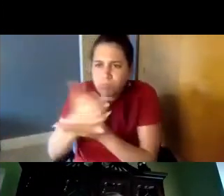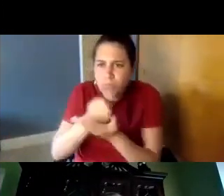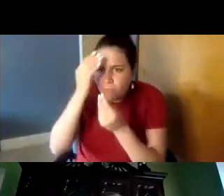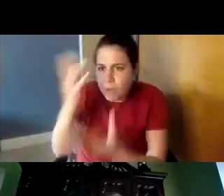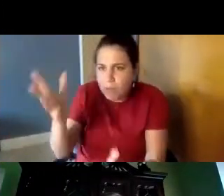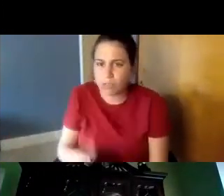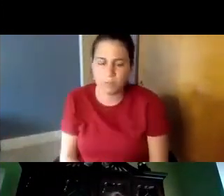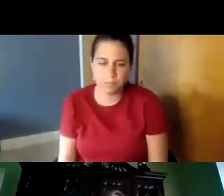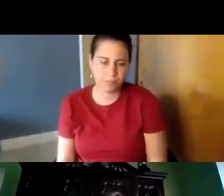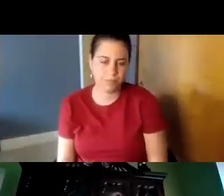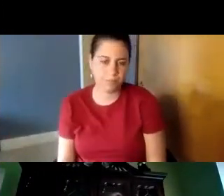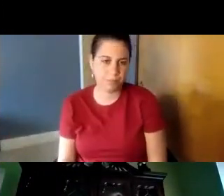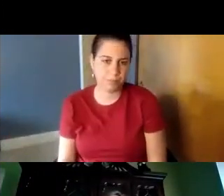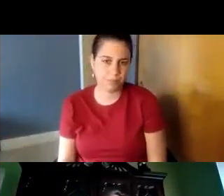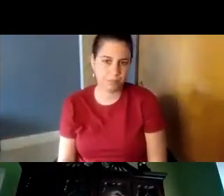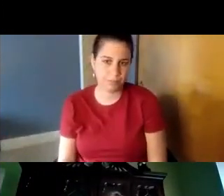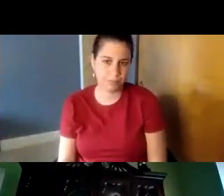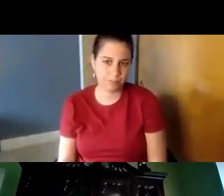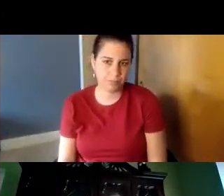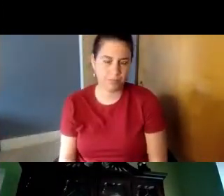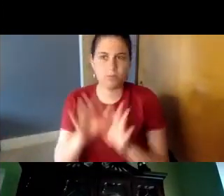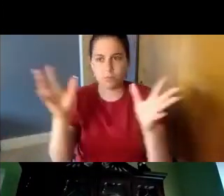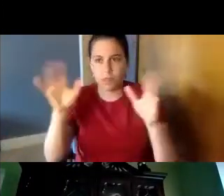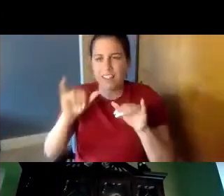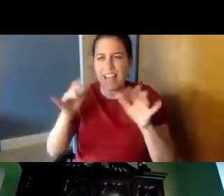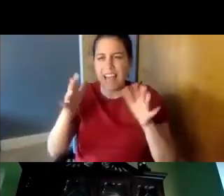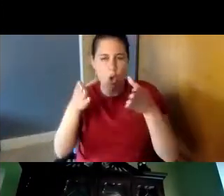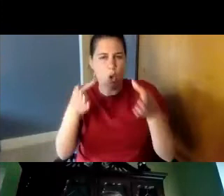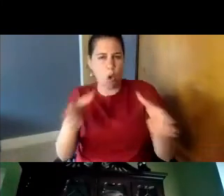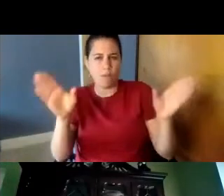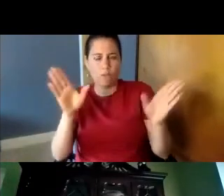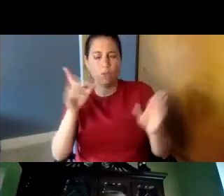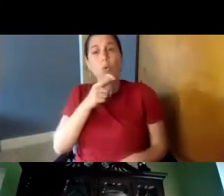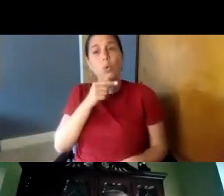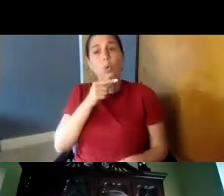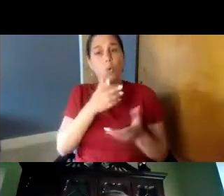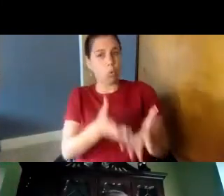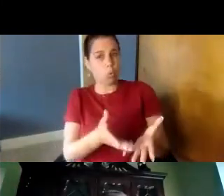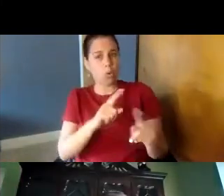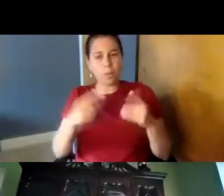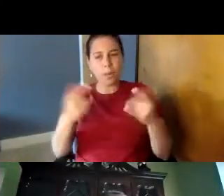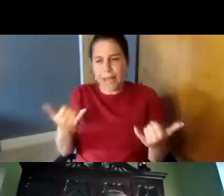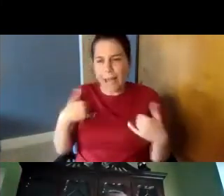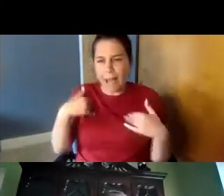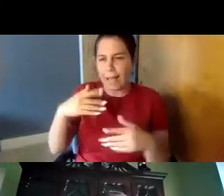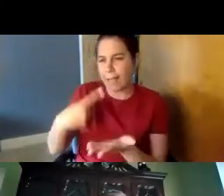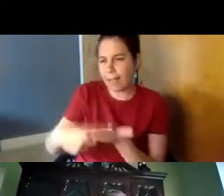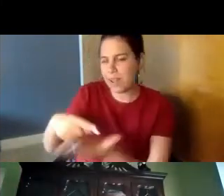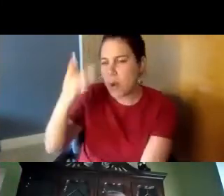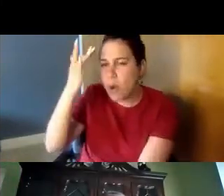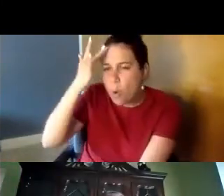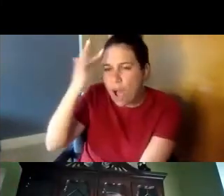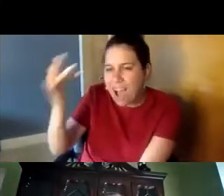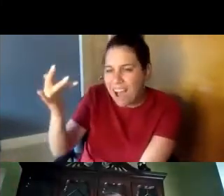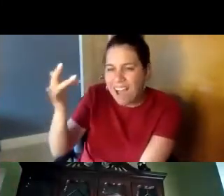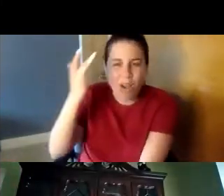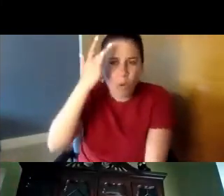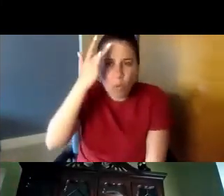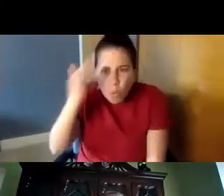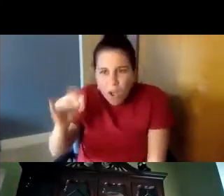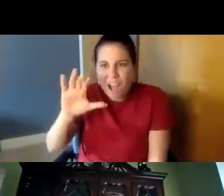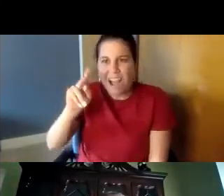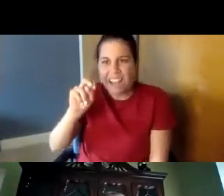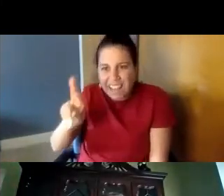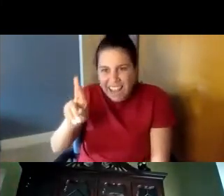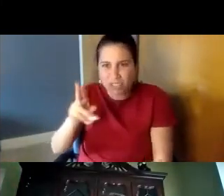All right, so that gave sort of an overview of the who, but we still haven't gotten to the why. Why is this cancer burden